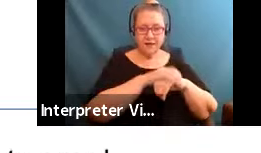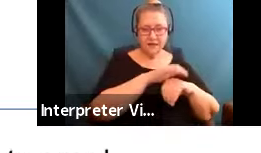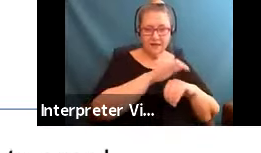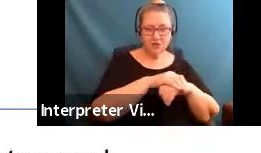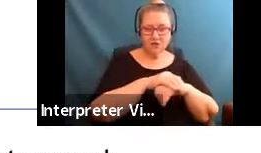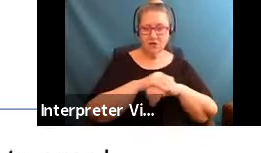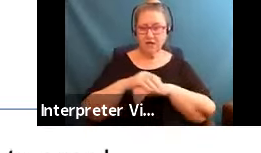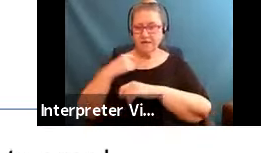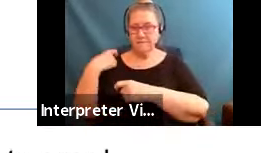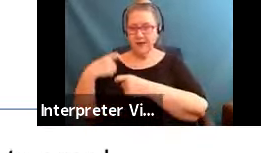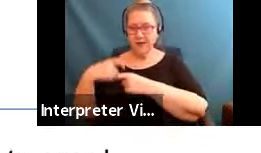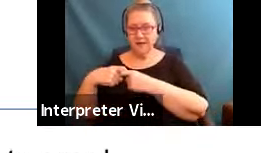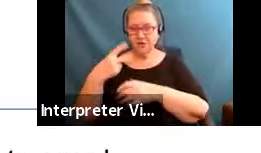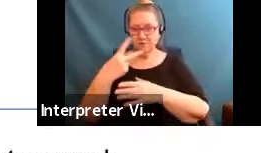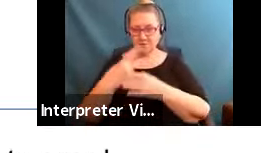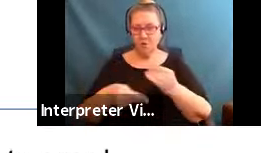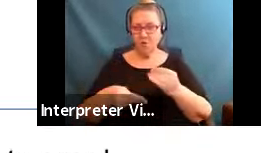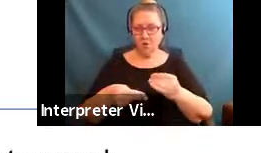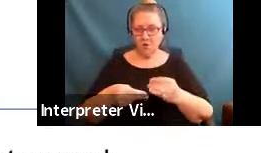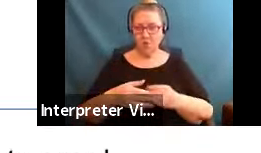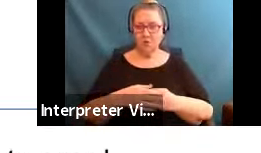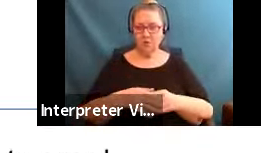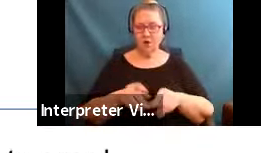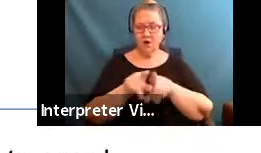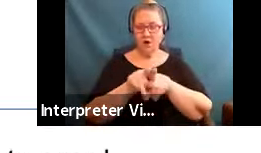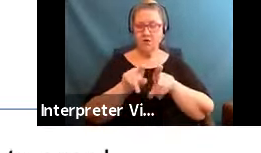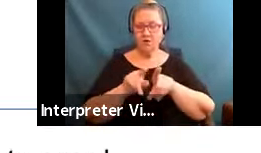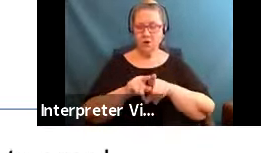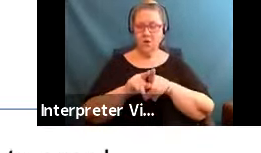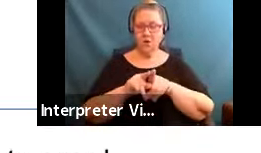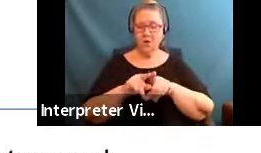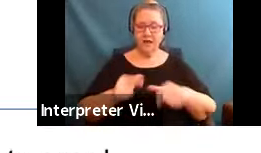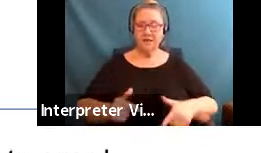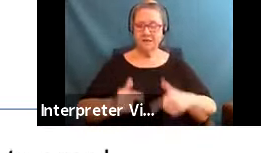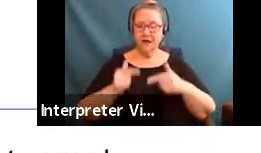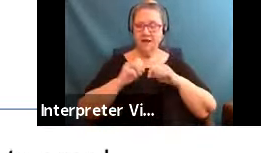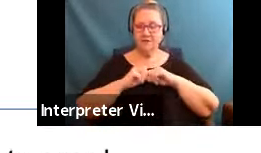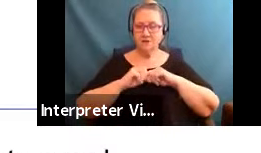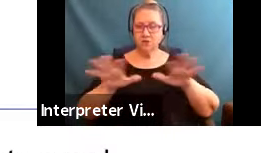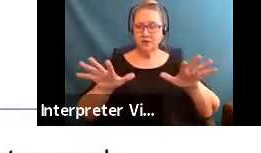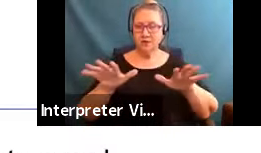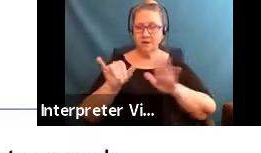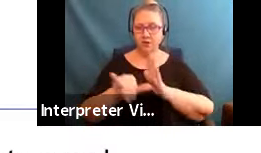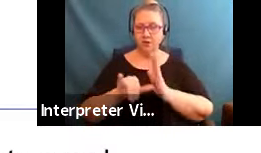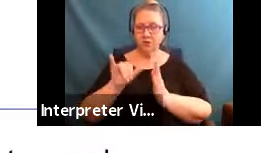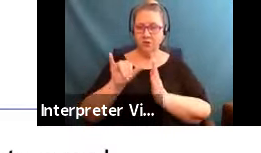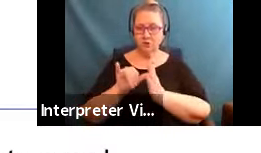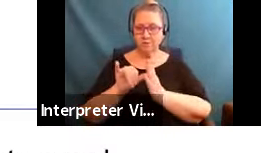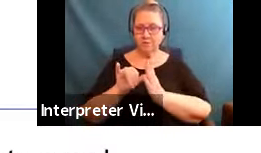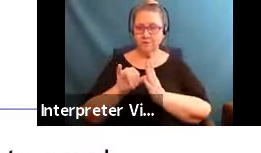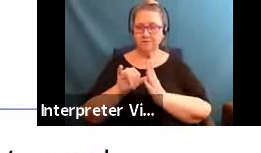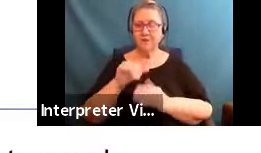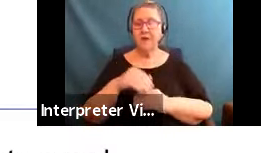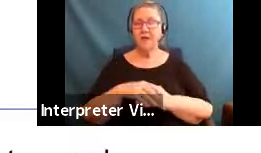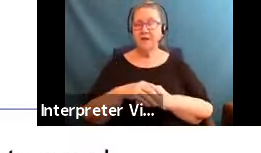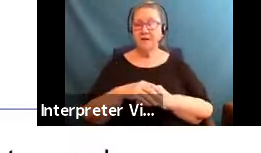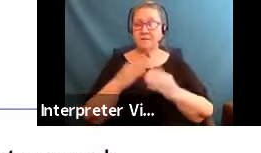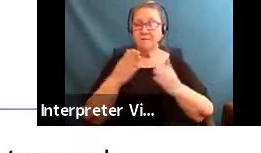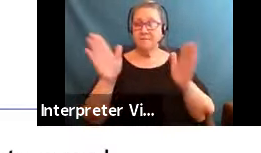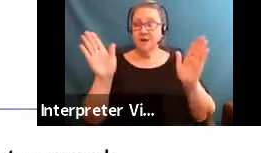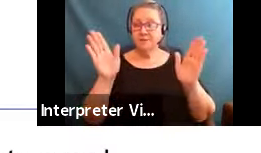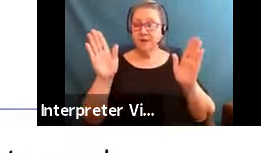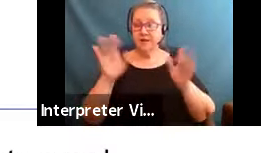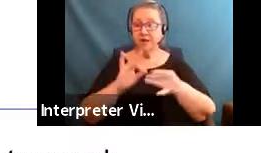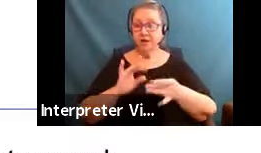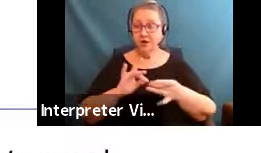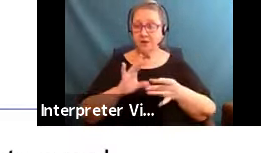in Spanish, and we also are live streaming on YouTube the meeting today. Public comment has been